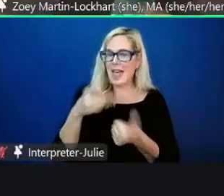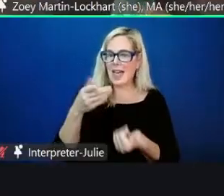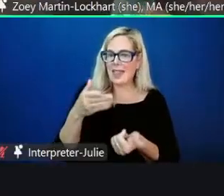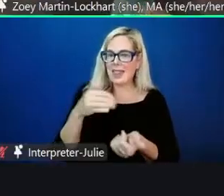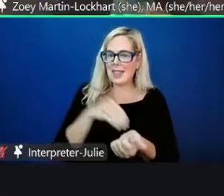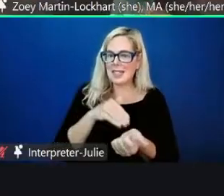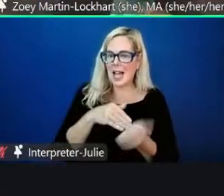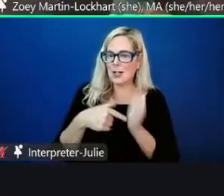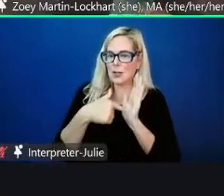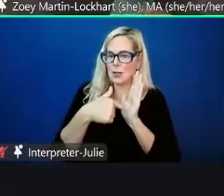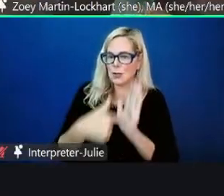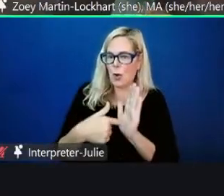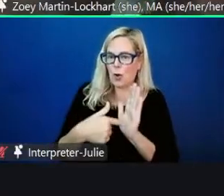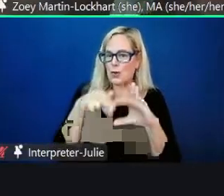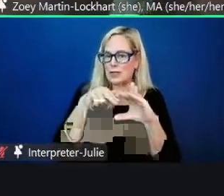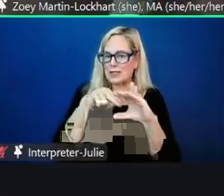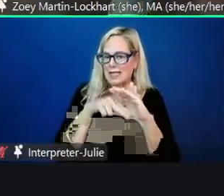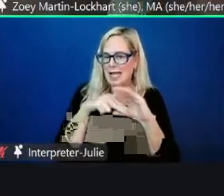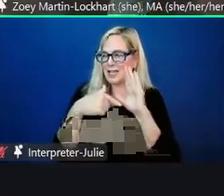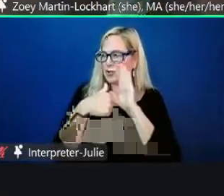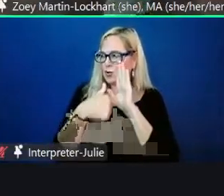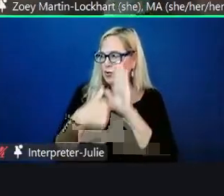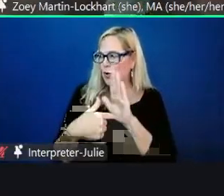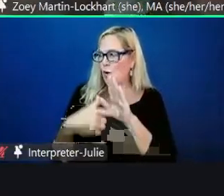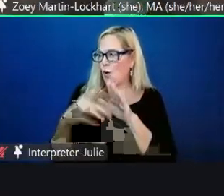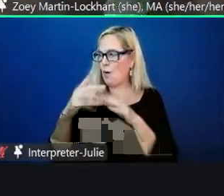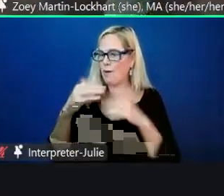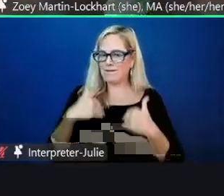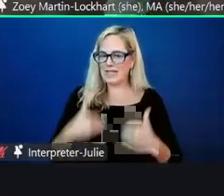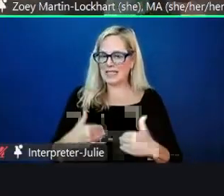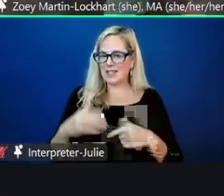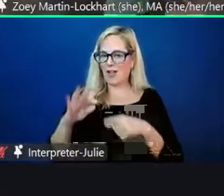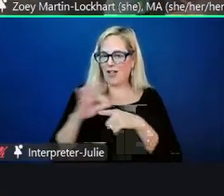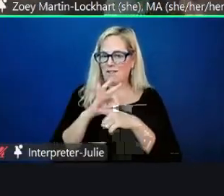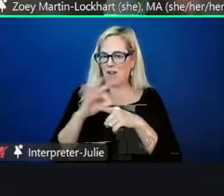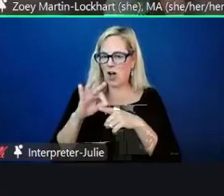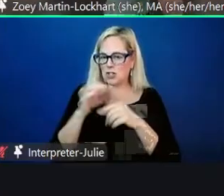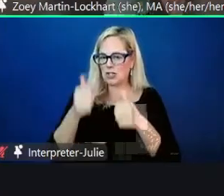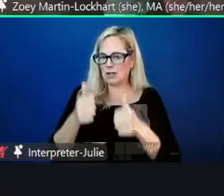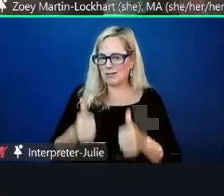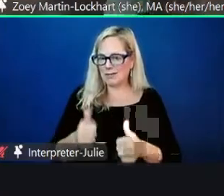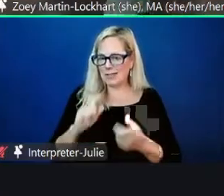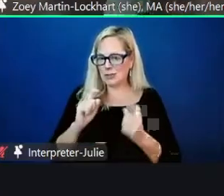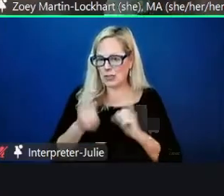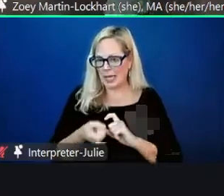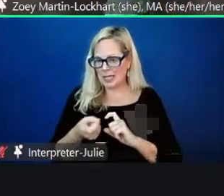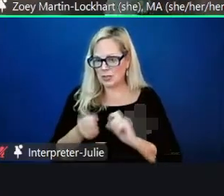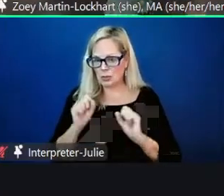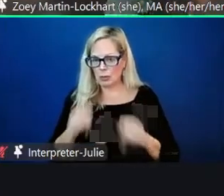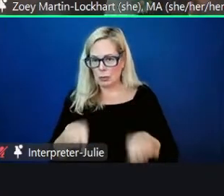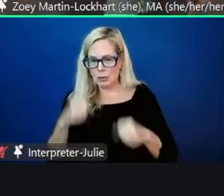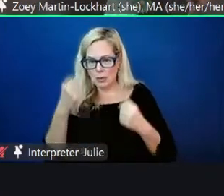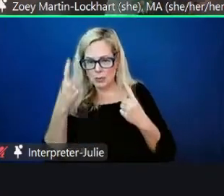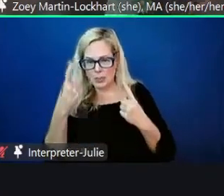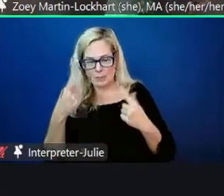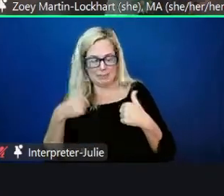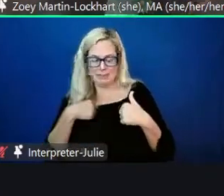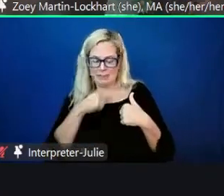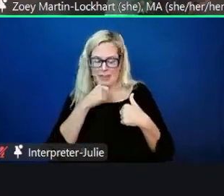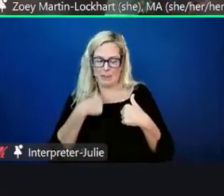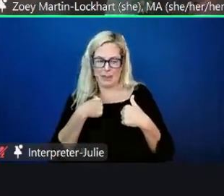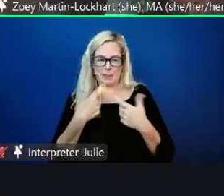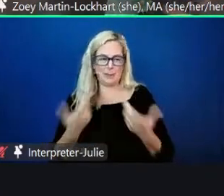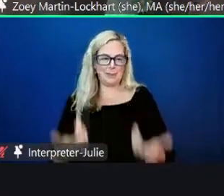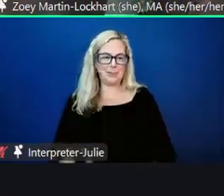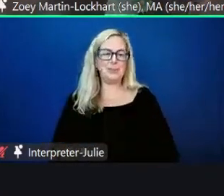function change for those who were able to decode them, not me. Fourth, collective